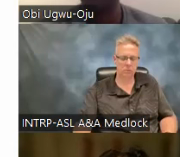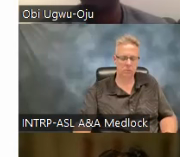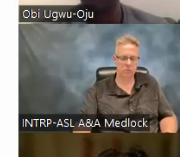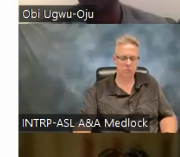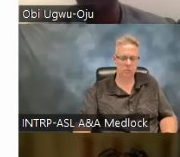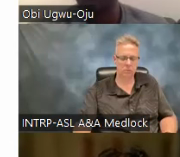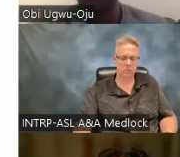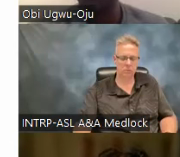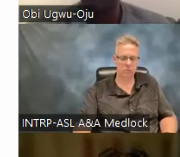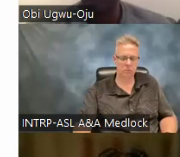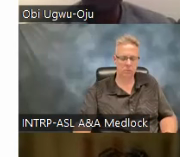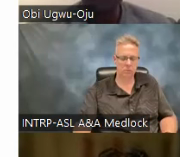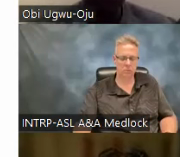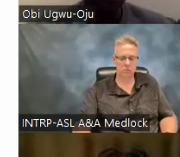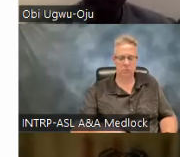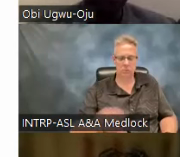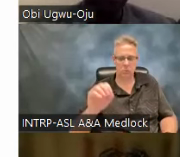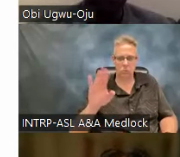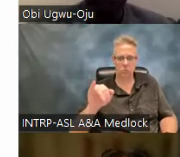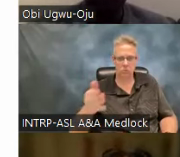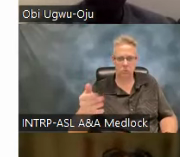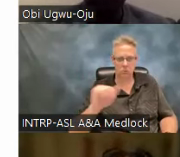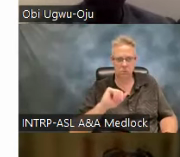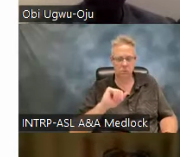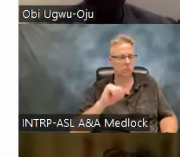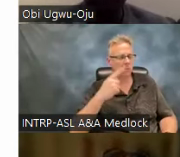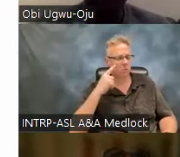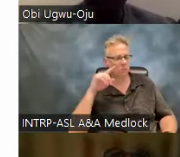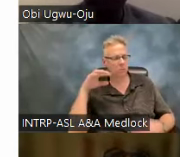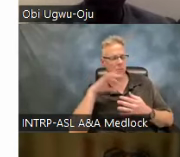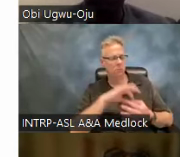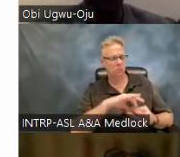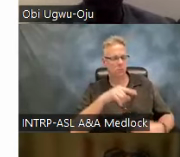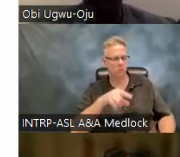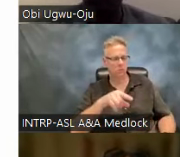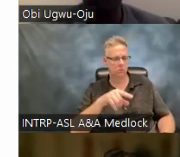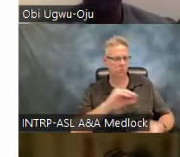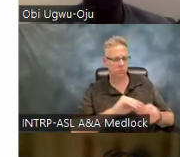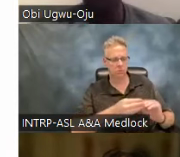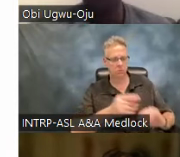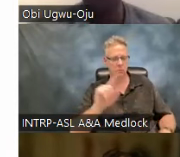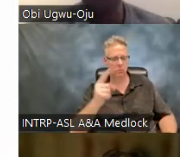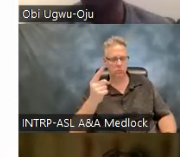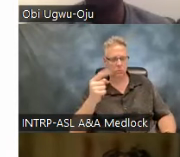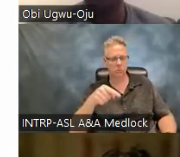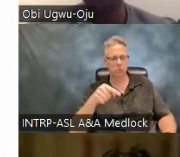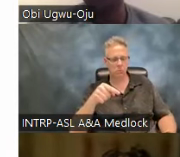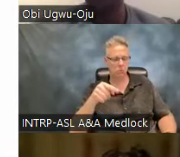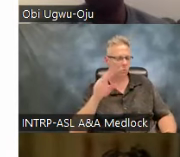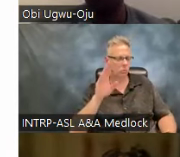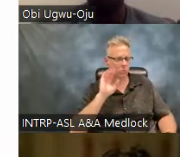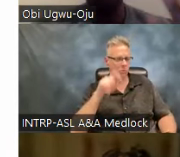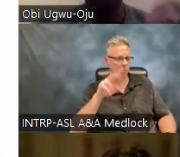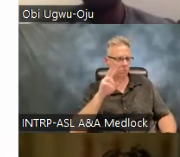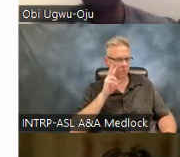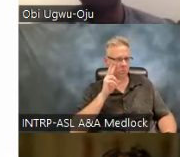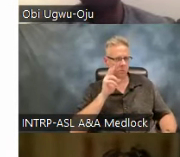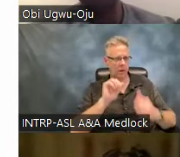Yes, Co-Chair Obi. Just from relative to point number 1, we'll have to see how